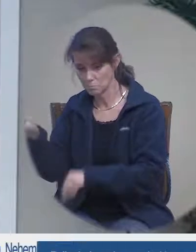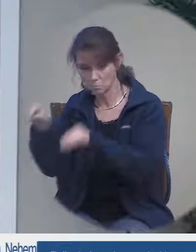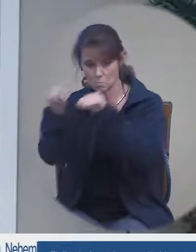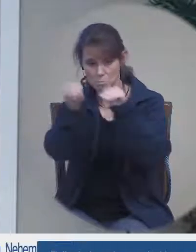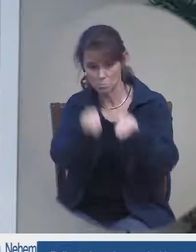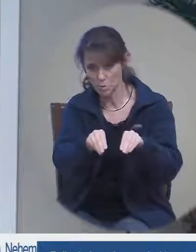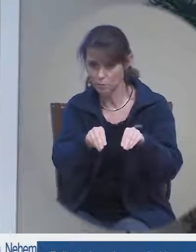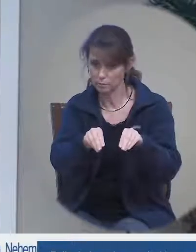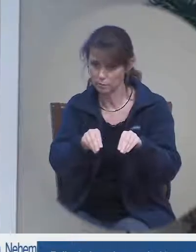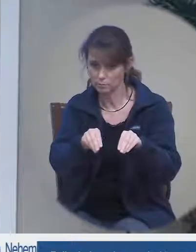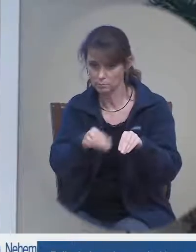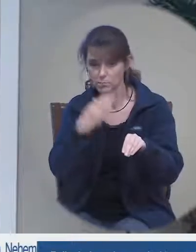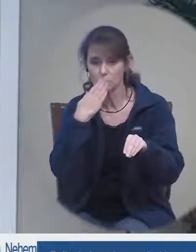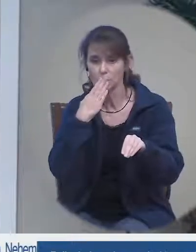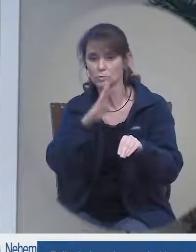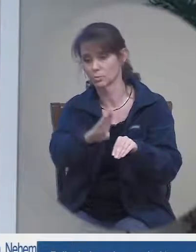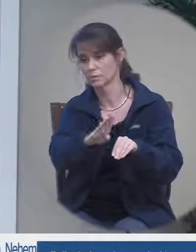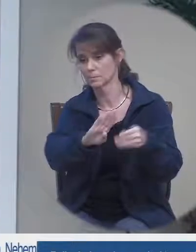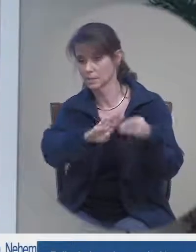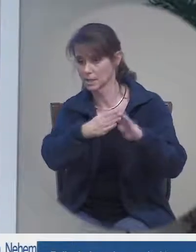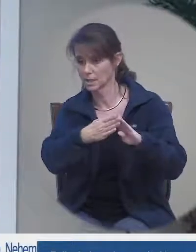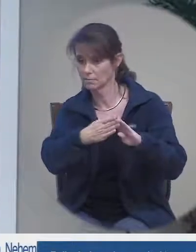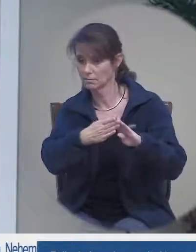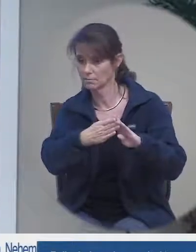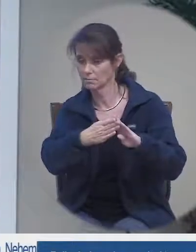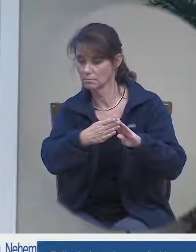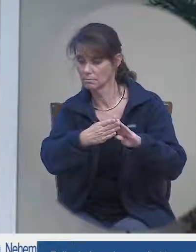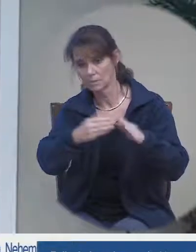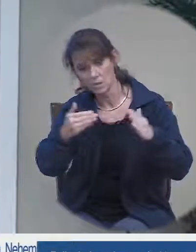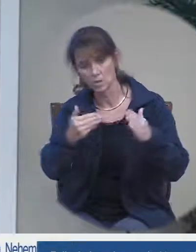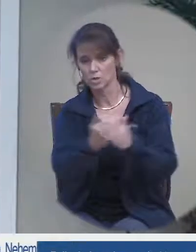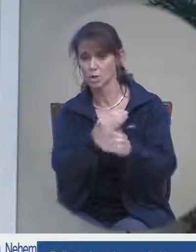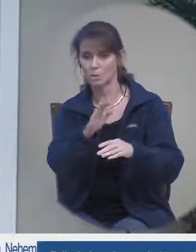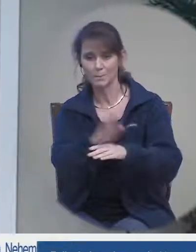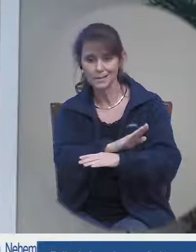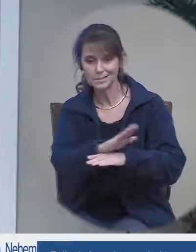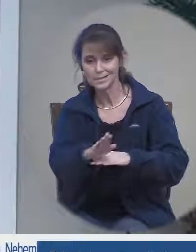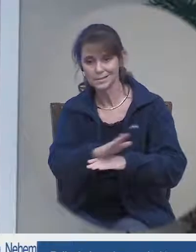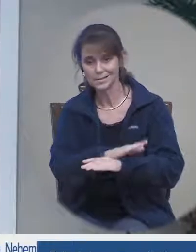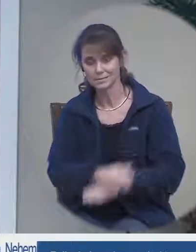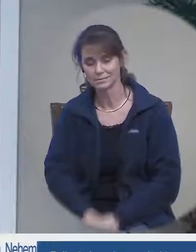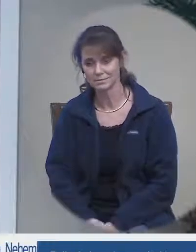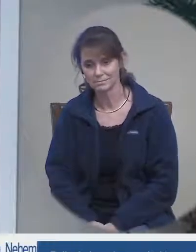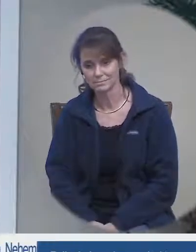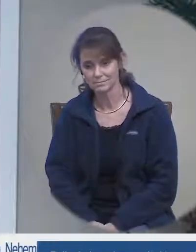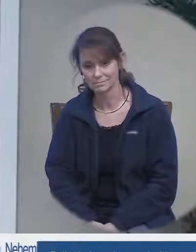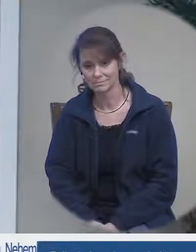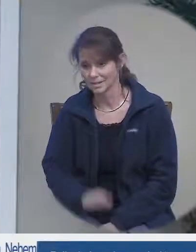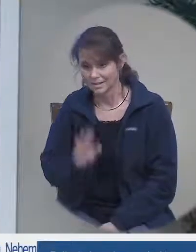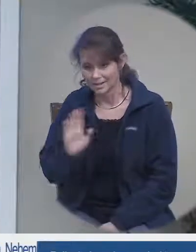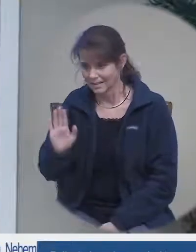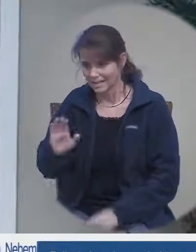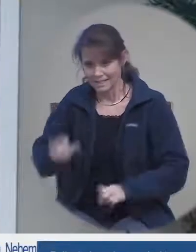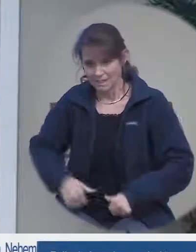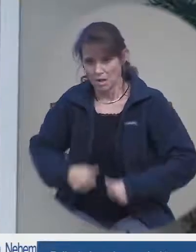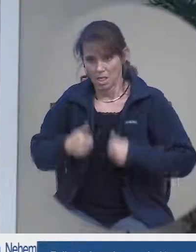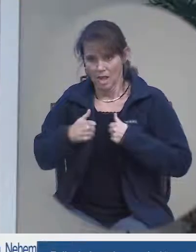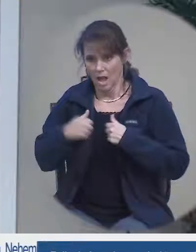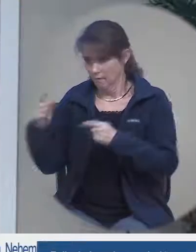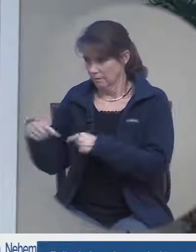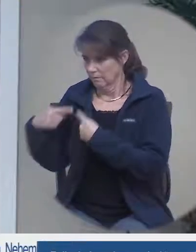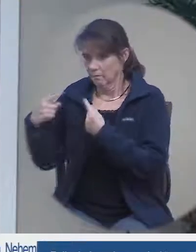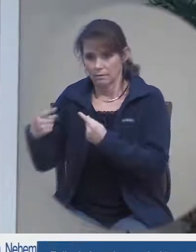Jerusalem. They had to really reorder or rearrange their social priorities in the sense that they had set down roots